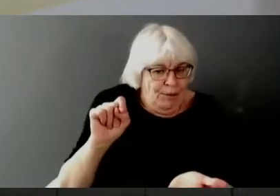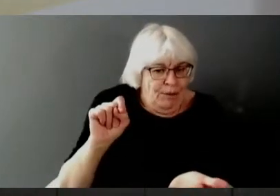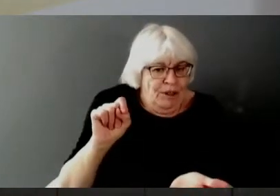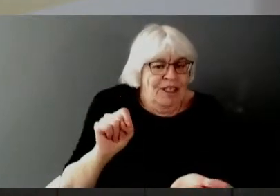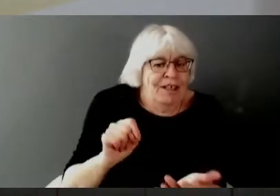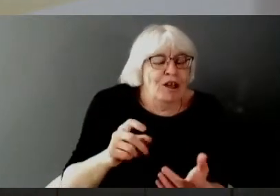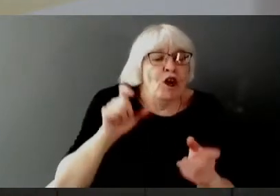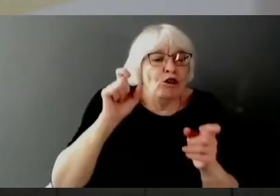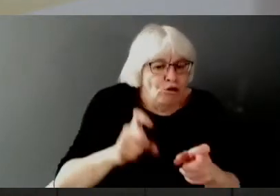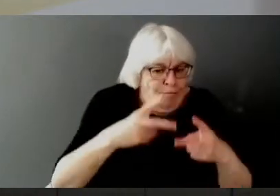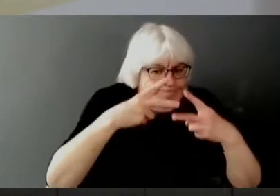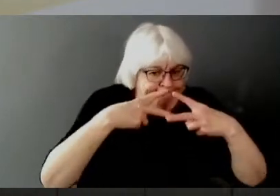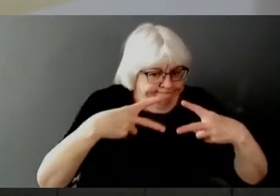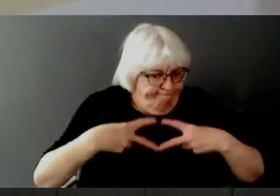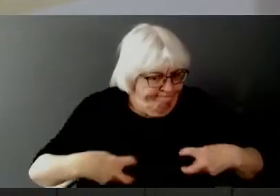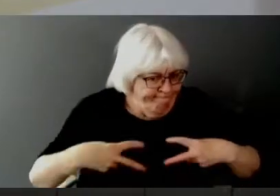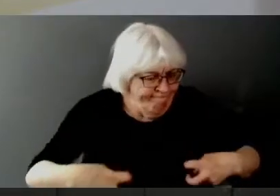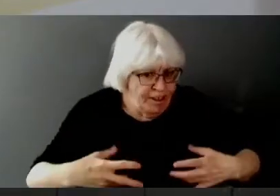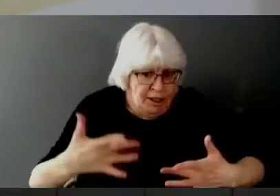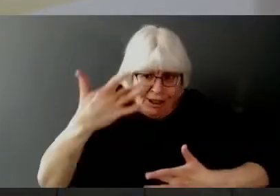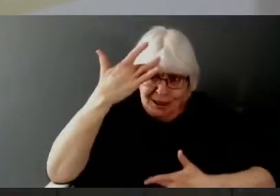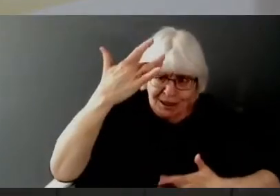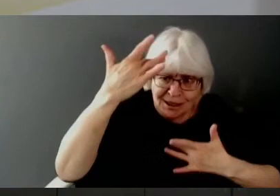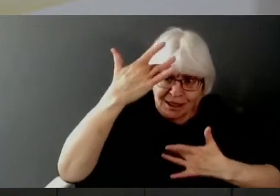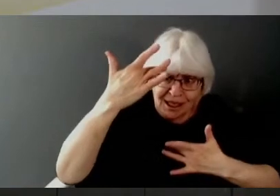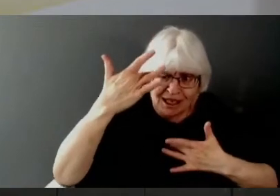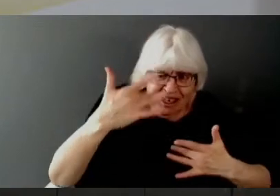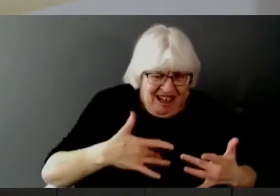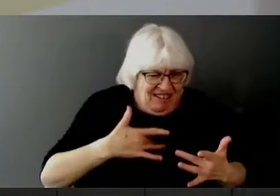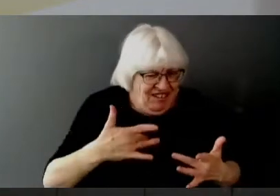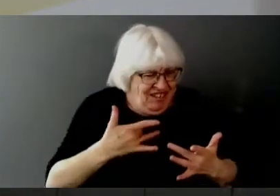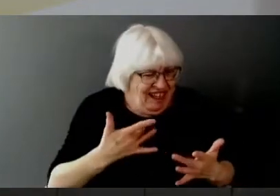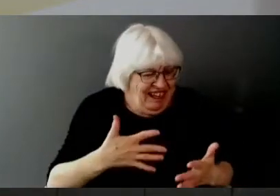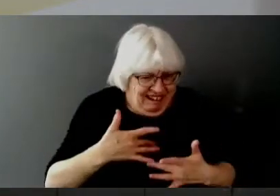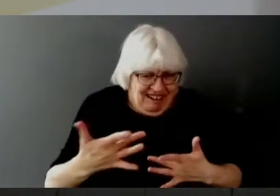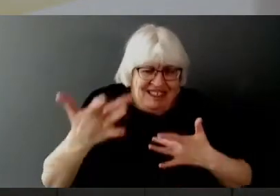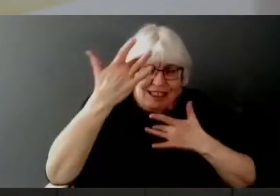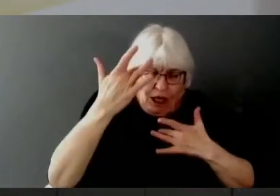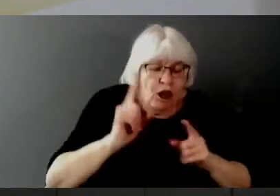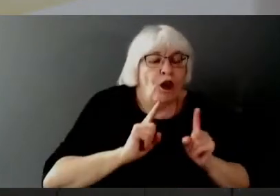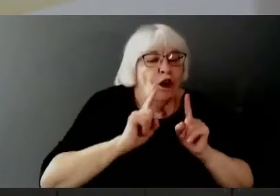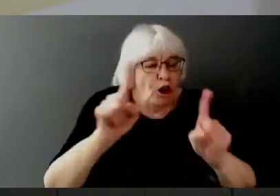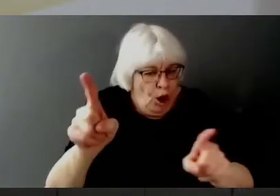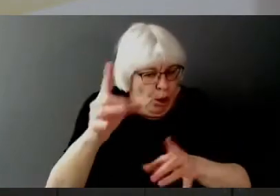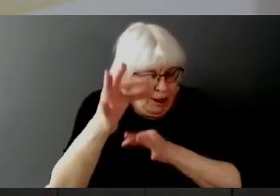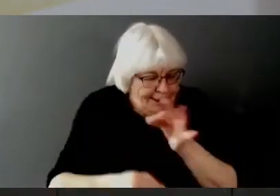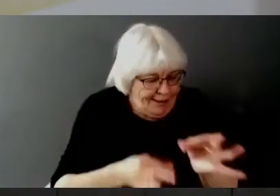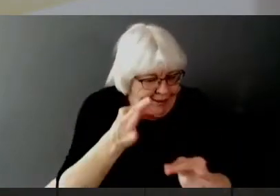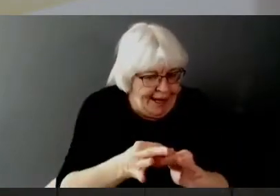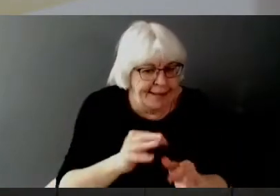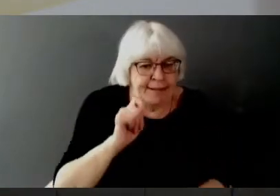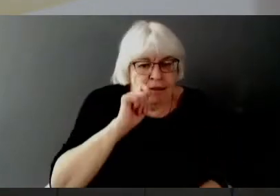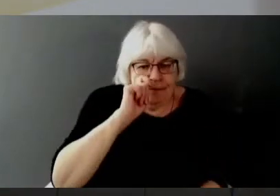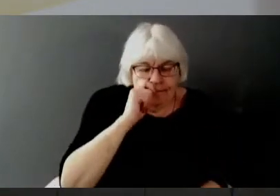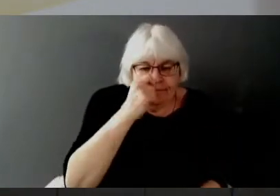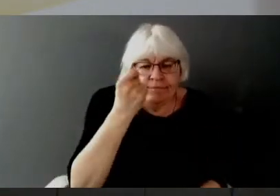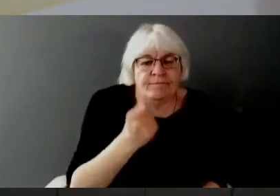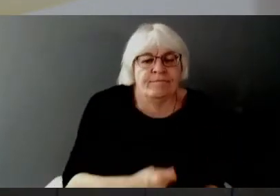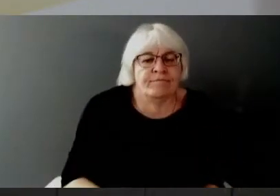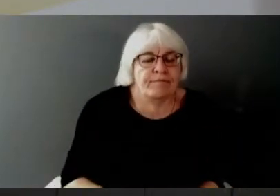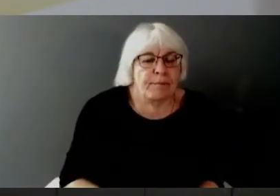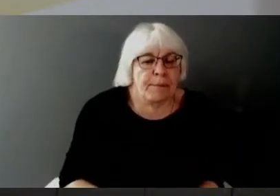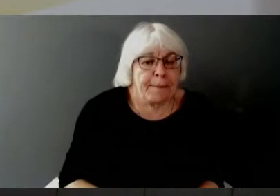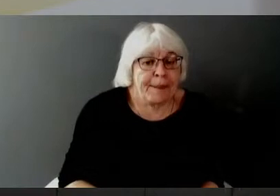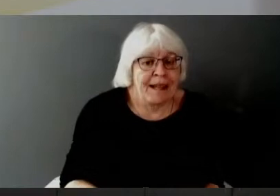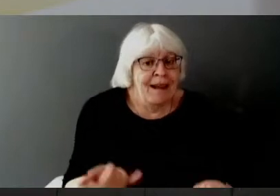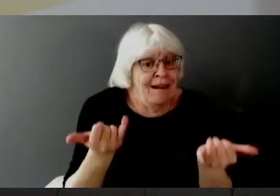for symptoms and arrange for testing if they develop any symptoms of COVID-19. We currently have 8 active